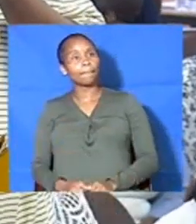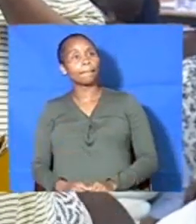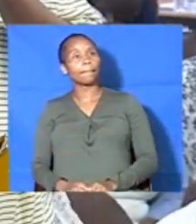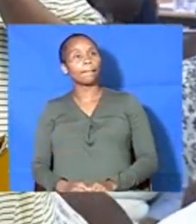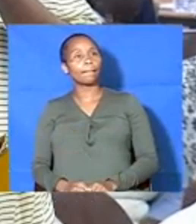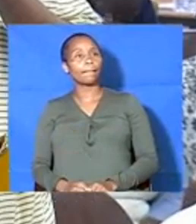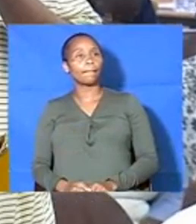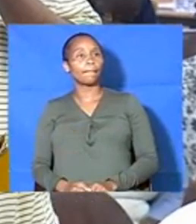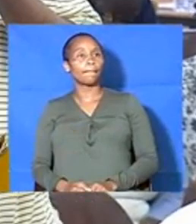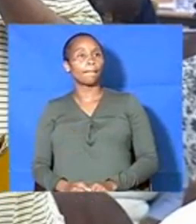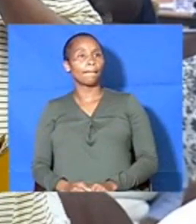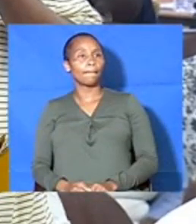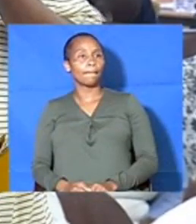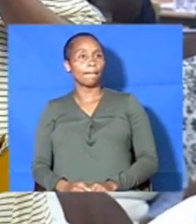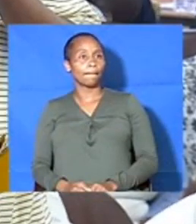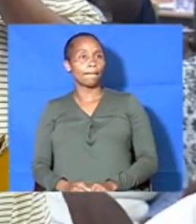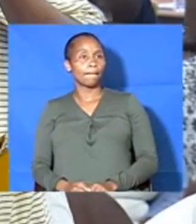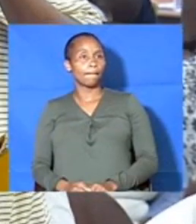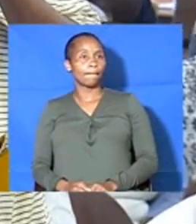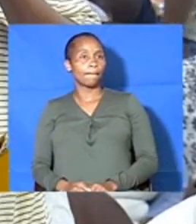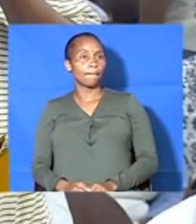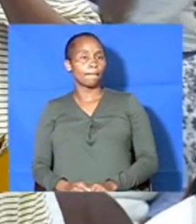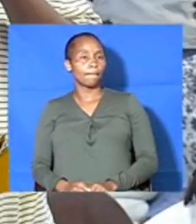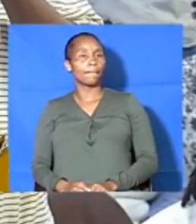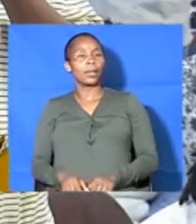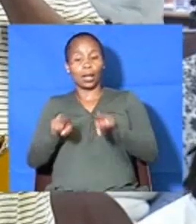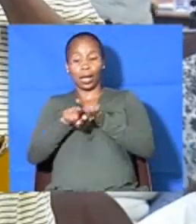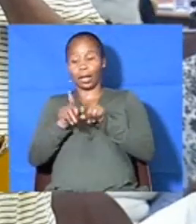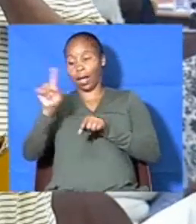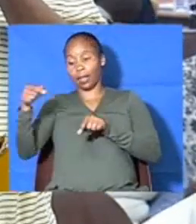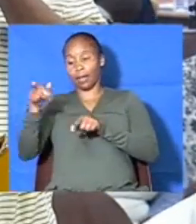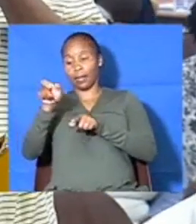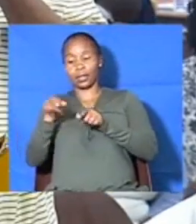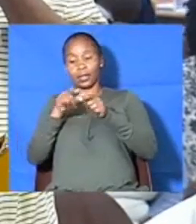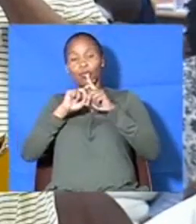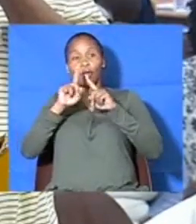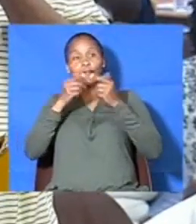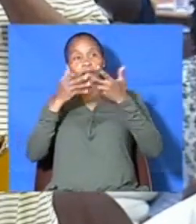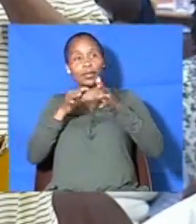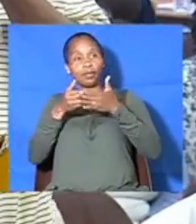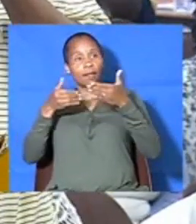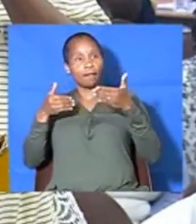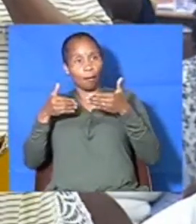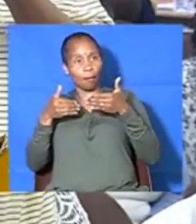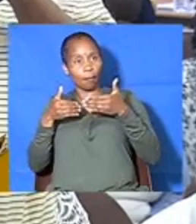make sure that whether you are poor or rich, your life is important.